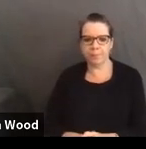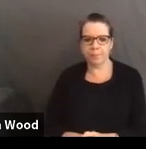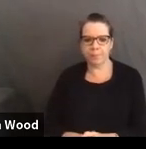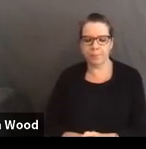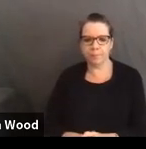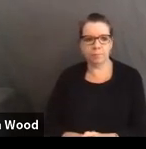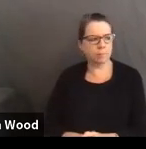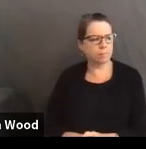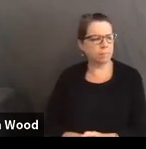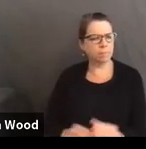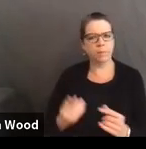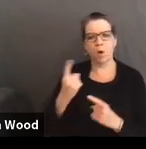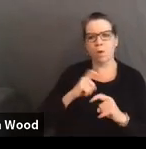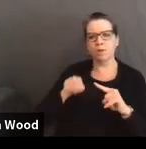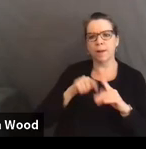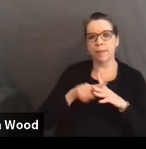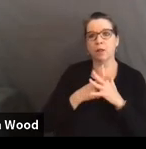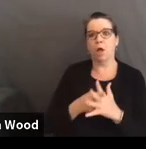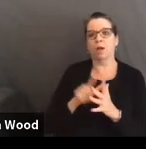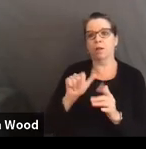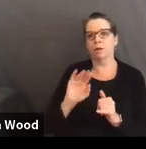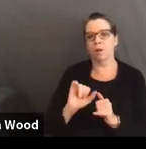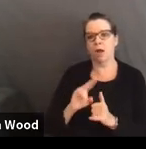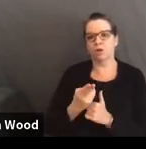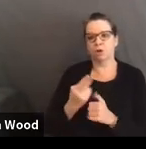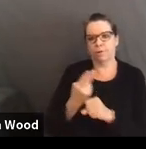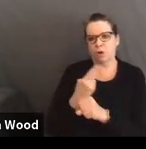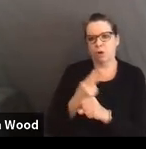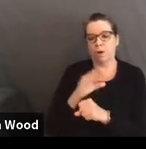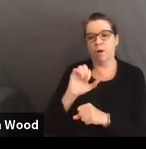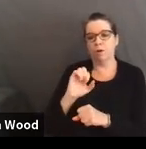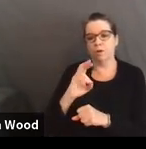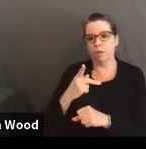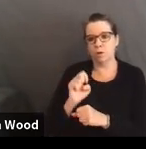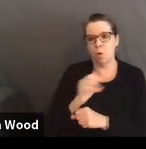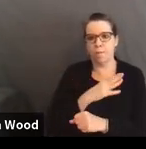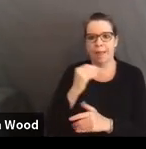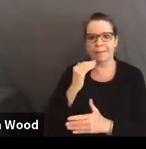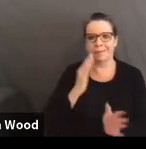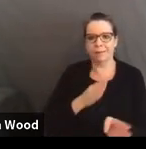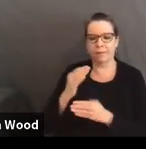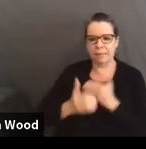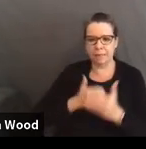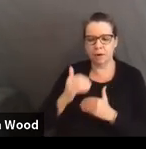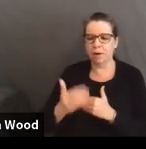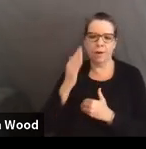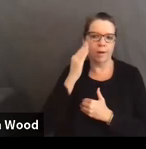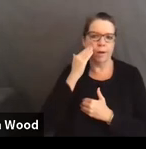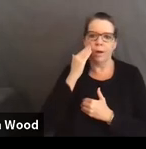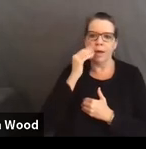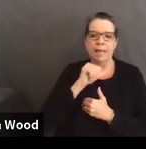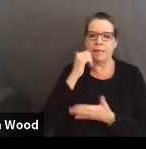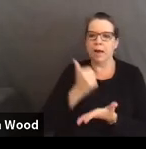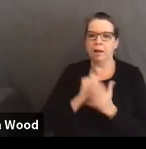We got some more questions about launch of the materials. One question is about scope and sequence and units. We recognize it's not helpful to just give a